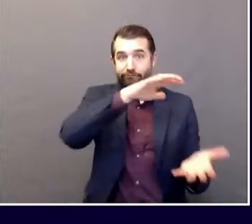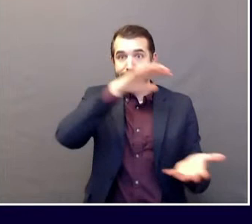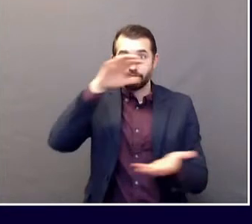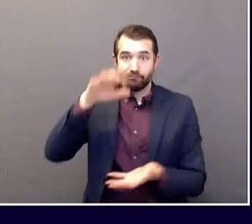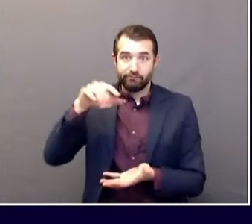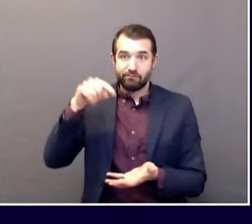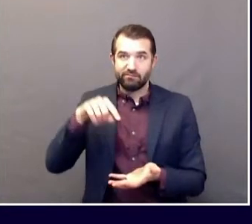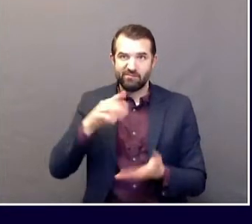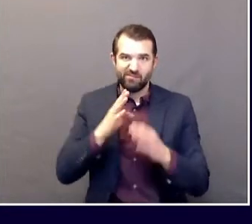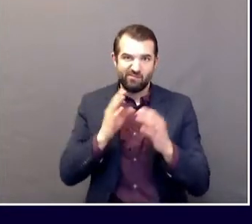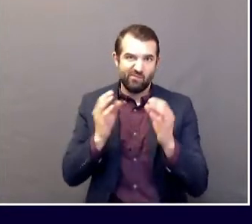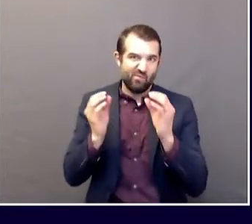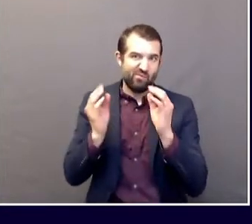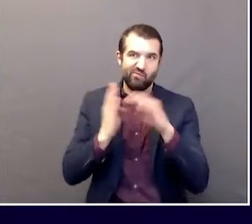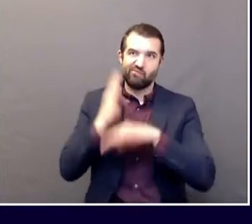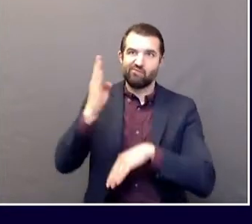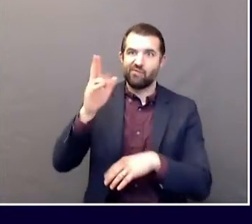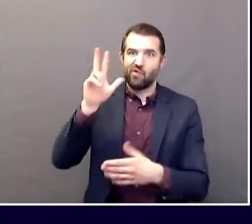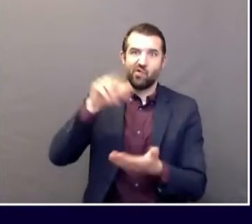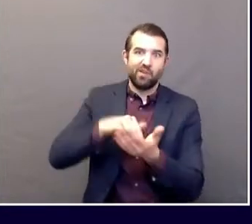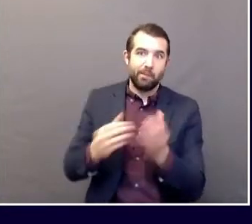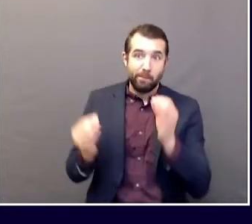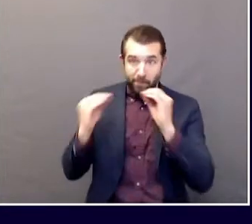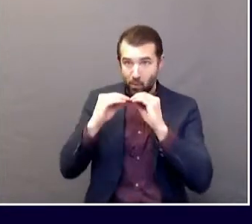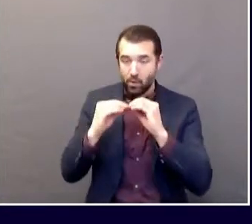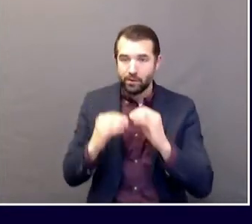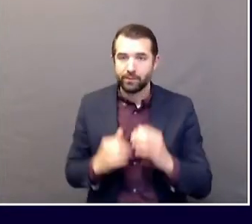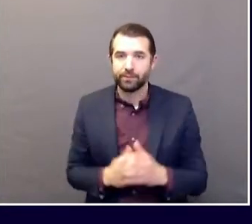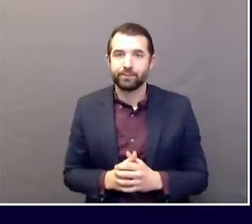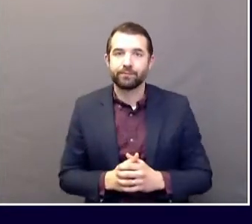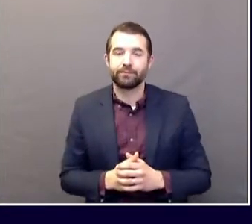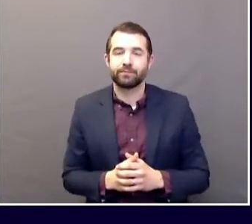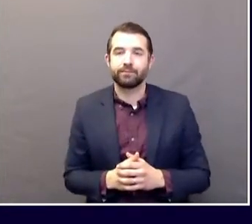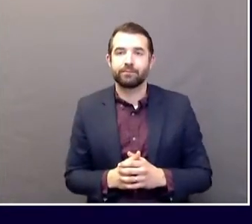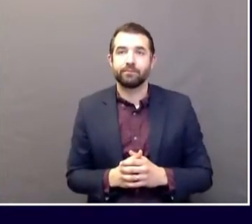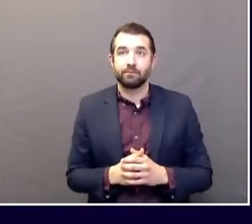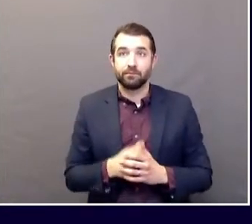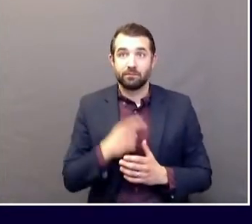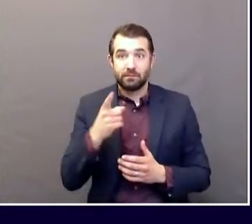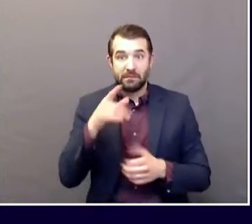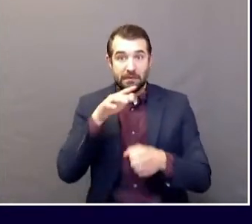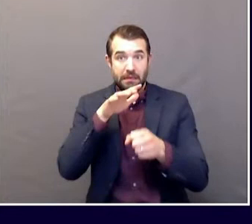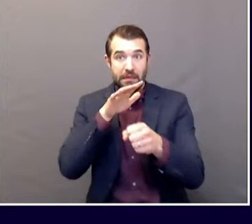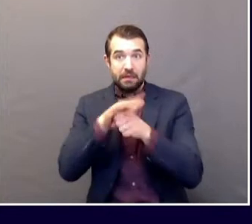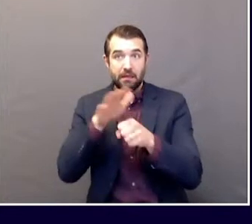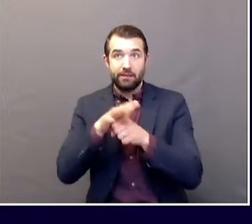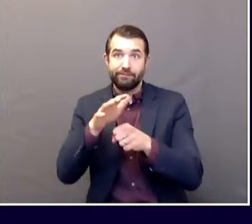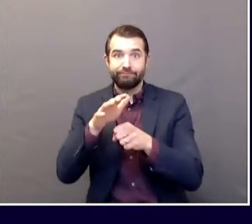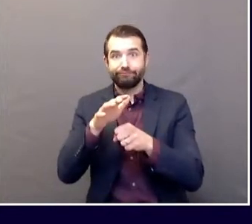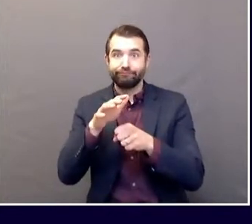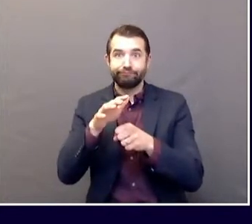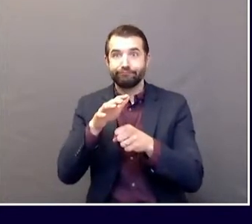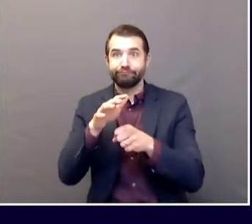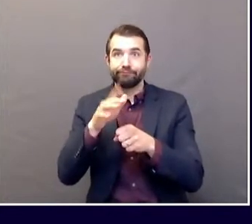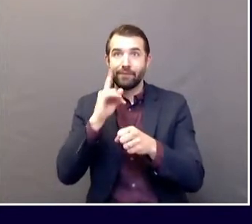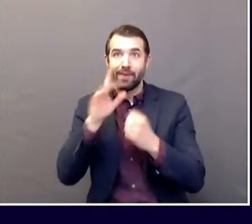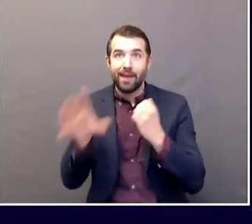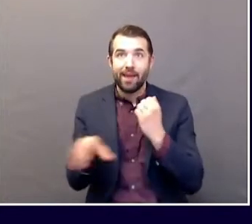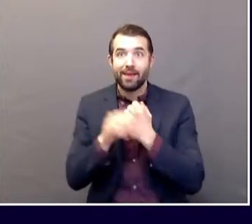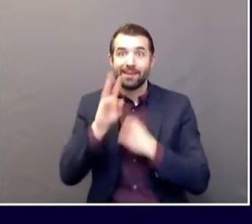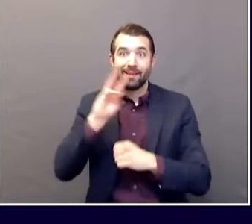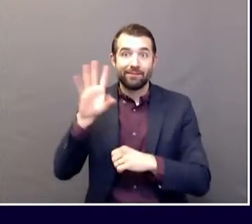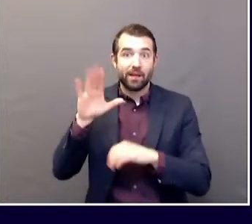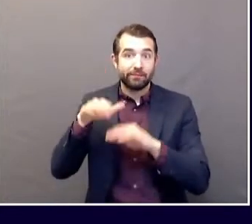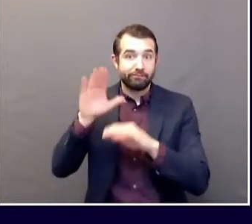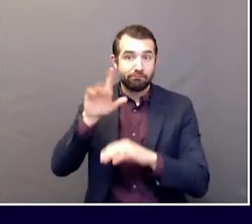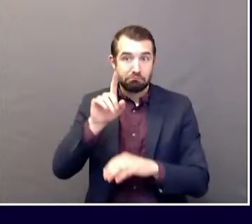is that changing at all the timeline of when we might think vaccine eligibility could expand? I know numbers had been mentioned a few weeks ago. Do we have a